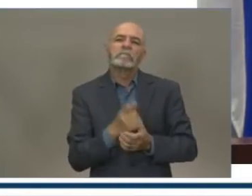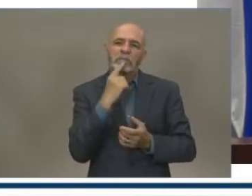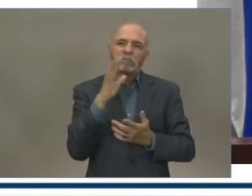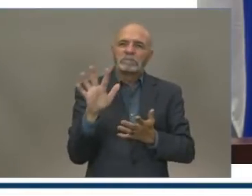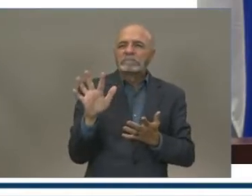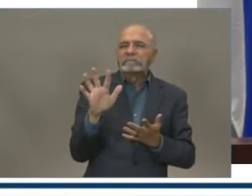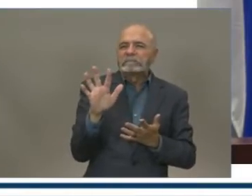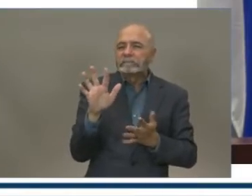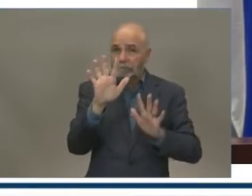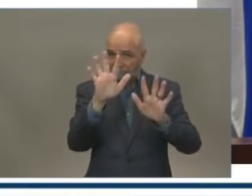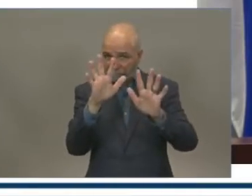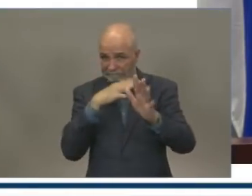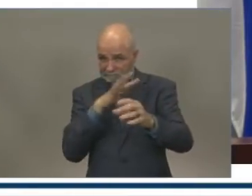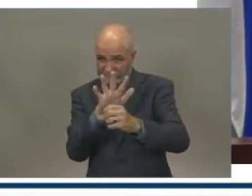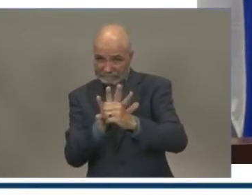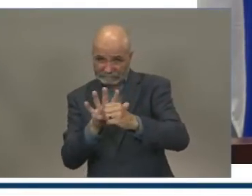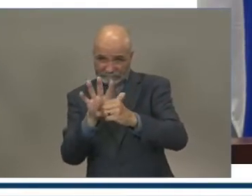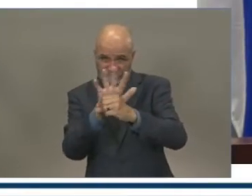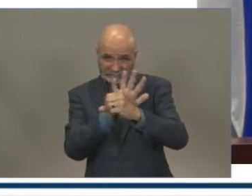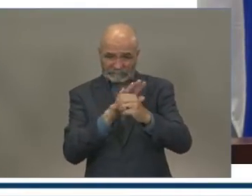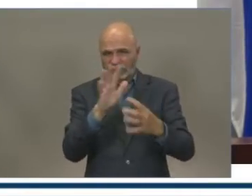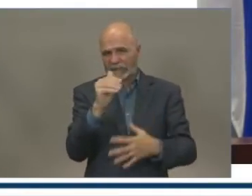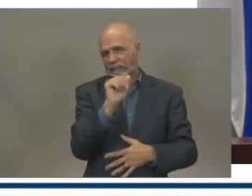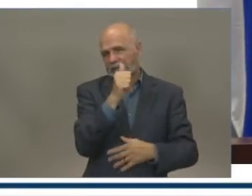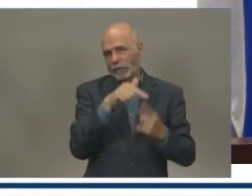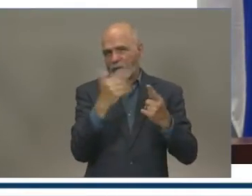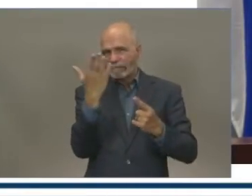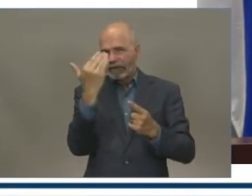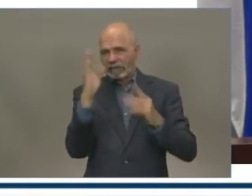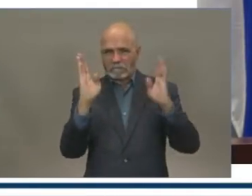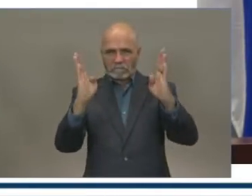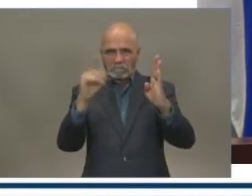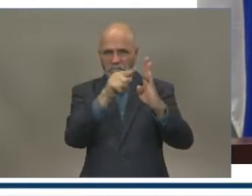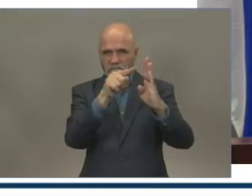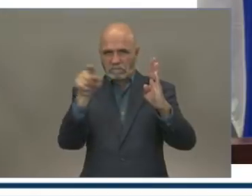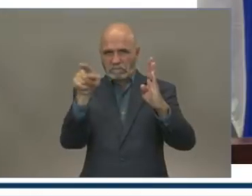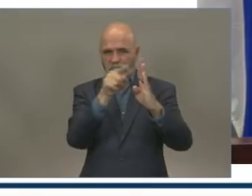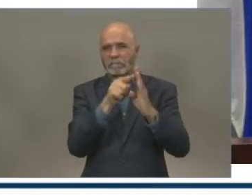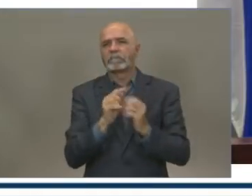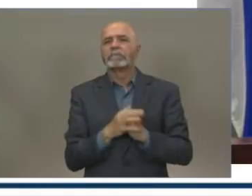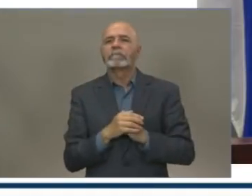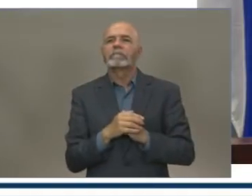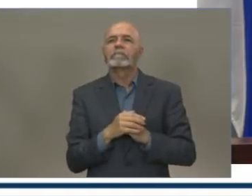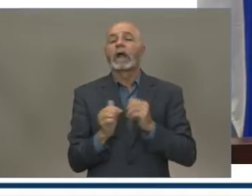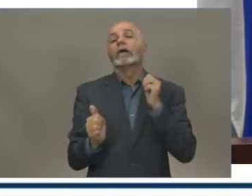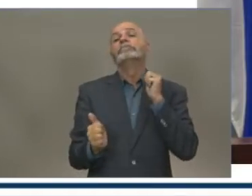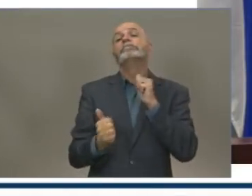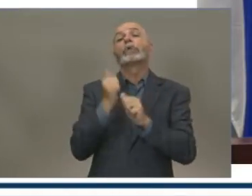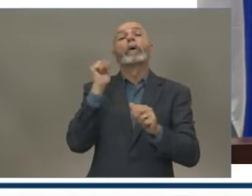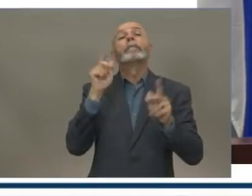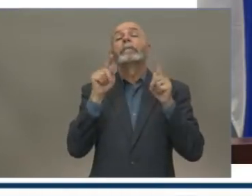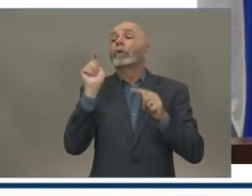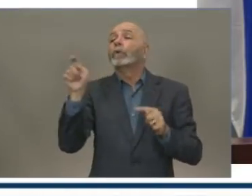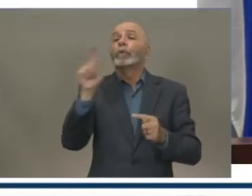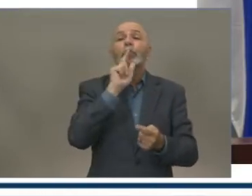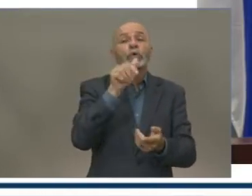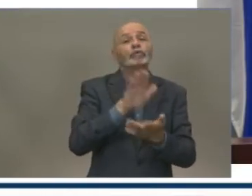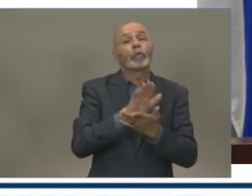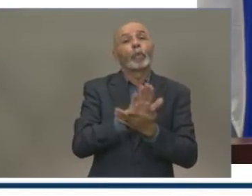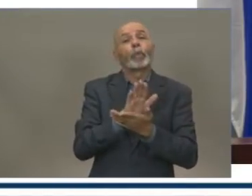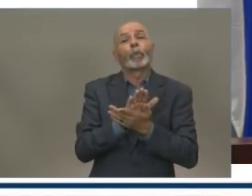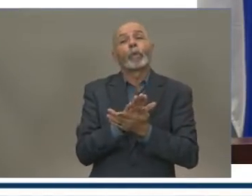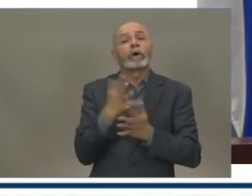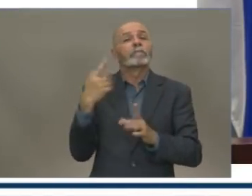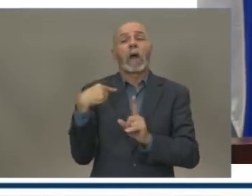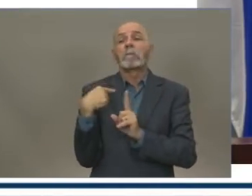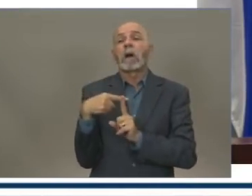head, between 10 and 15 that we've got, those schools that stand out. Whereas the vast majority of schools, even if they've had cases, have had, 2